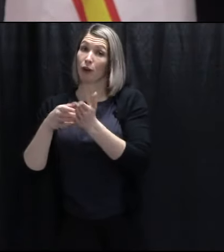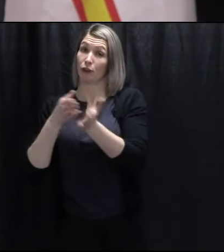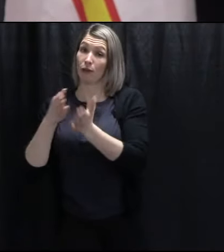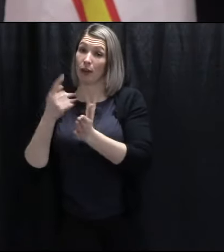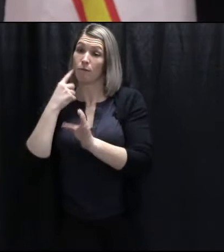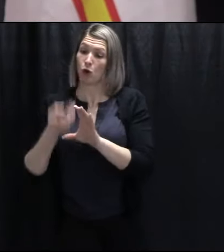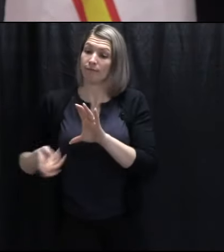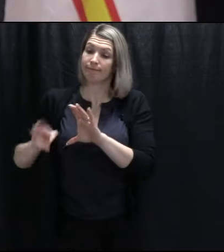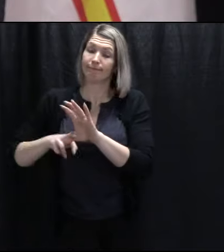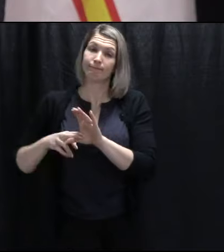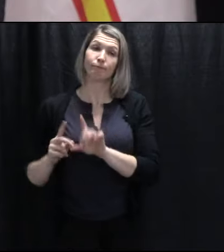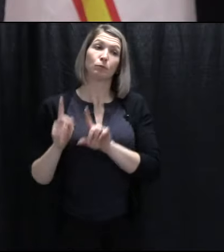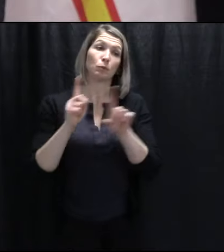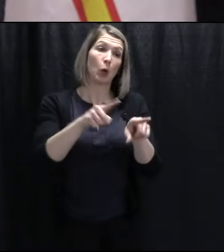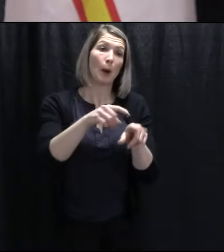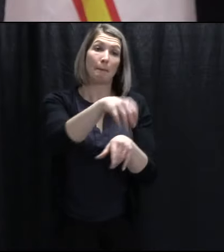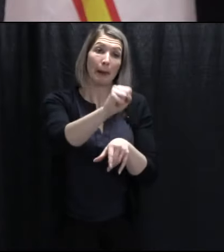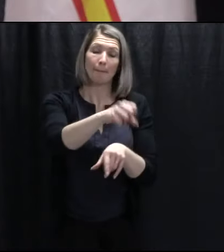services right across our province.